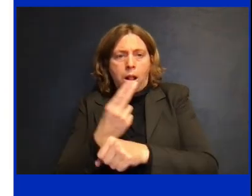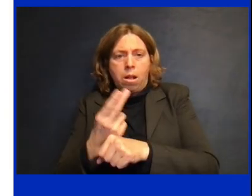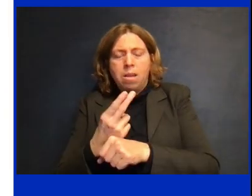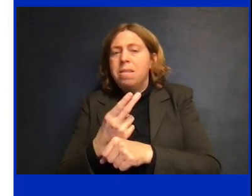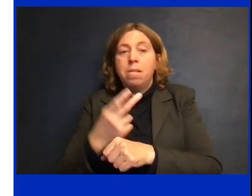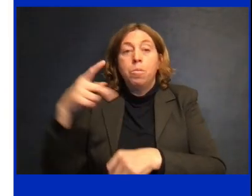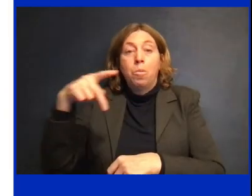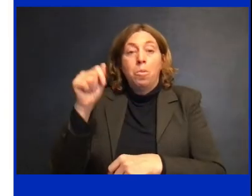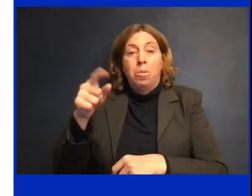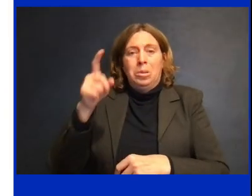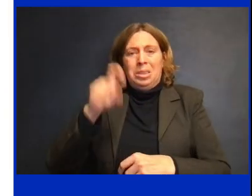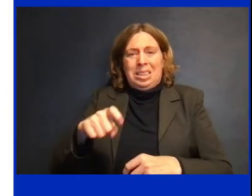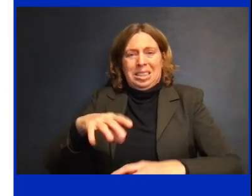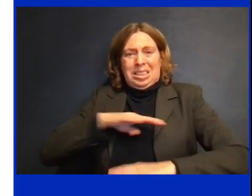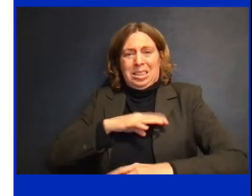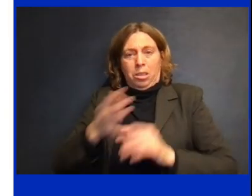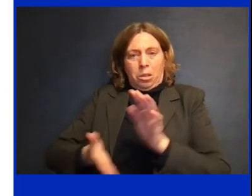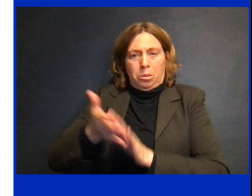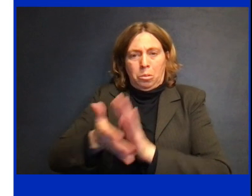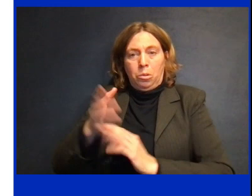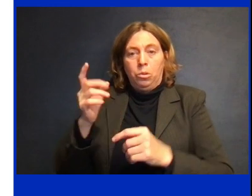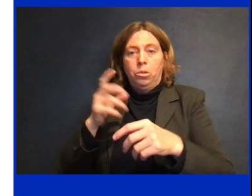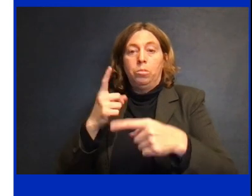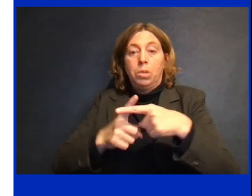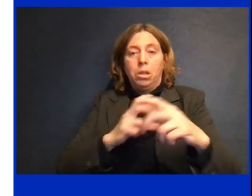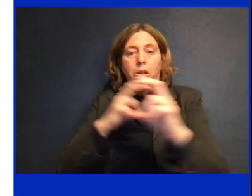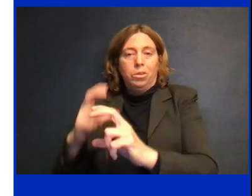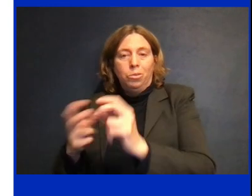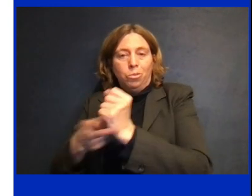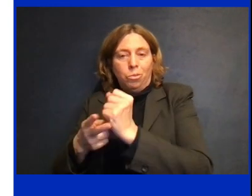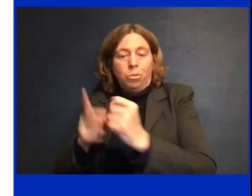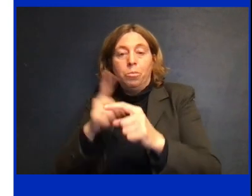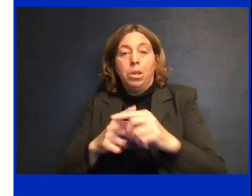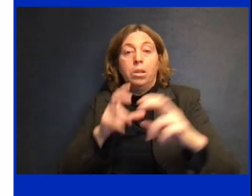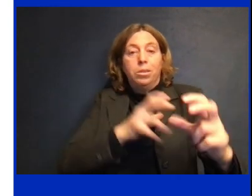needs to address bus operations and storage and staging.